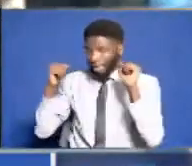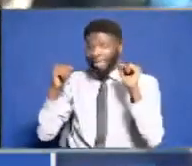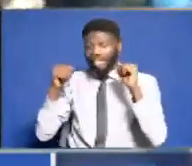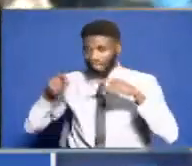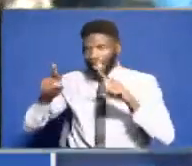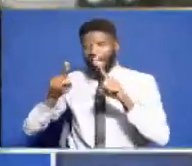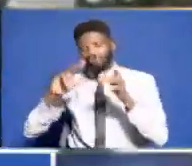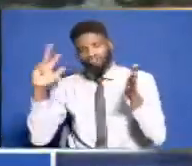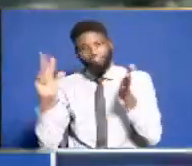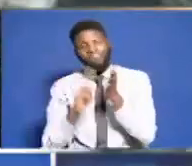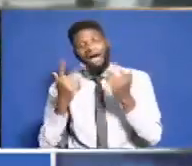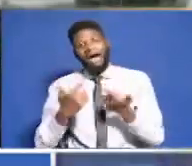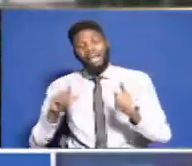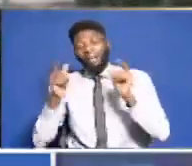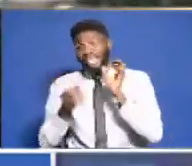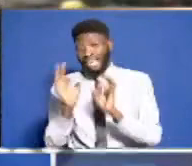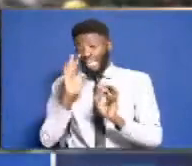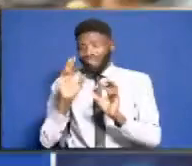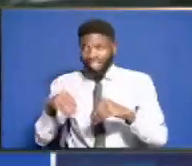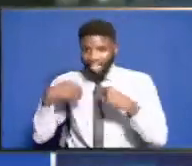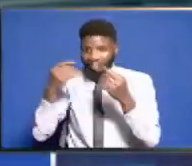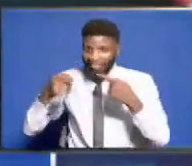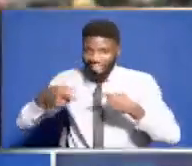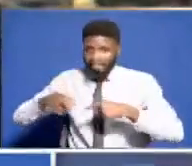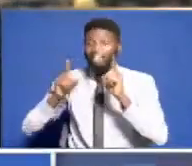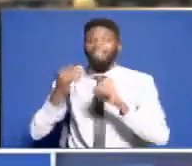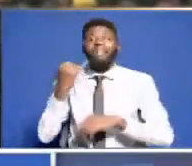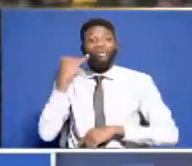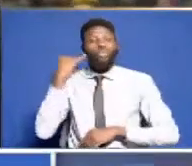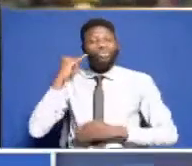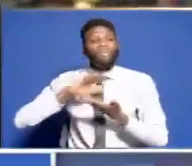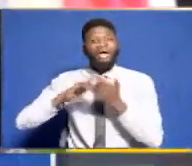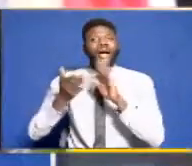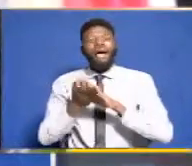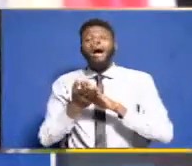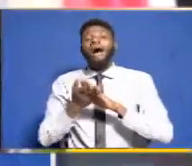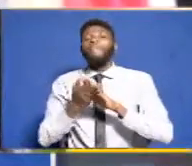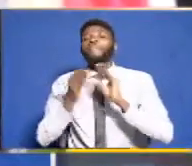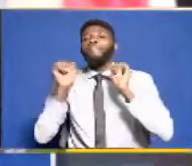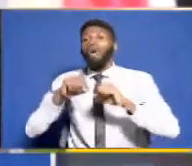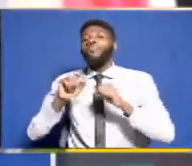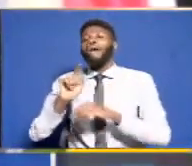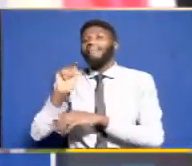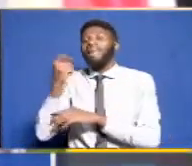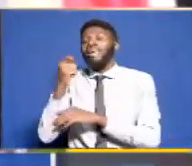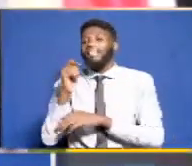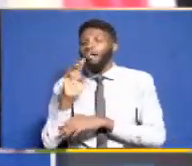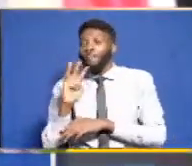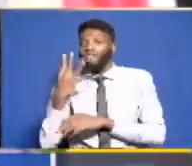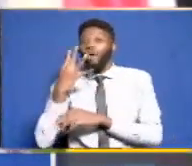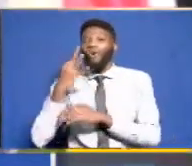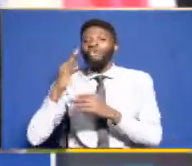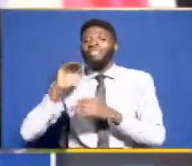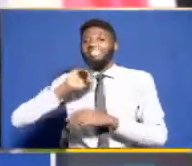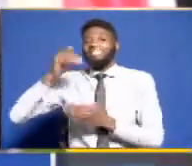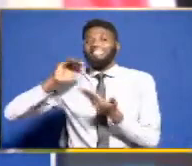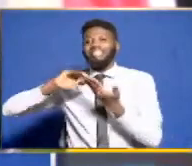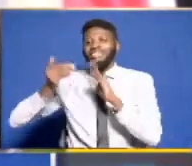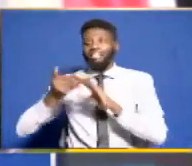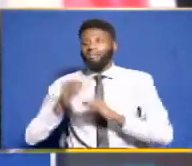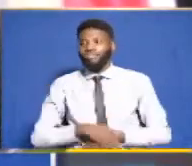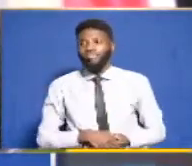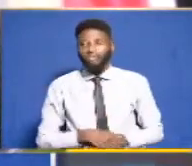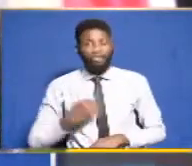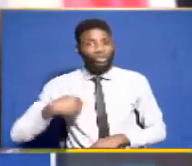the 117-year-old town will become Kenya's fourth city. We mapped out the whole of